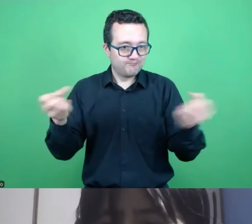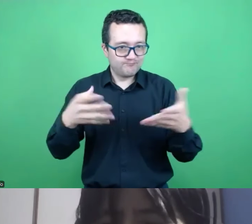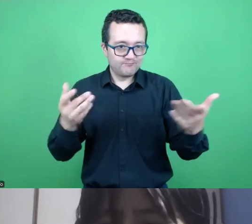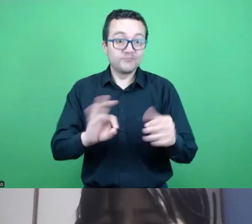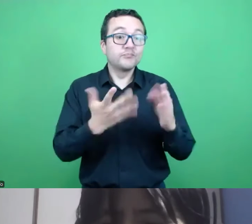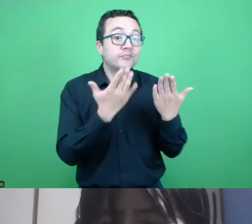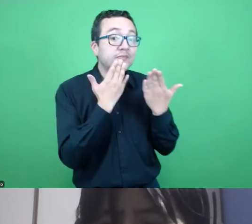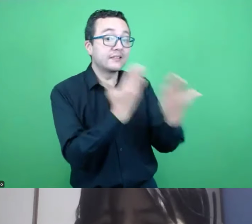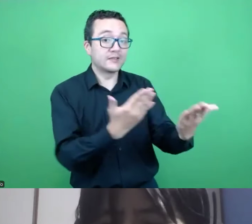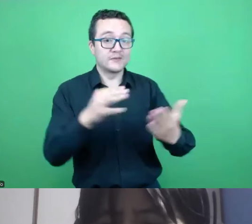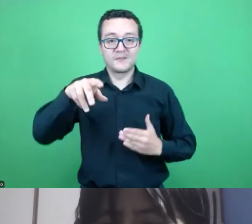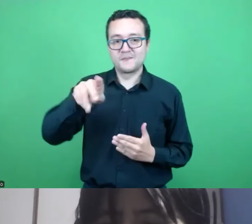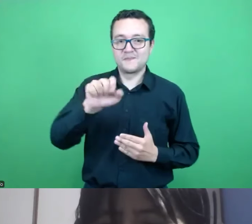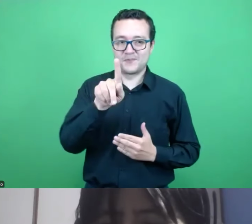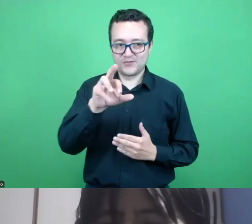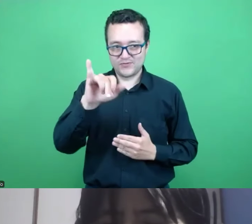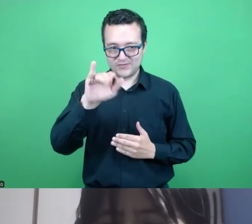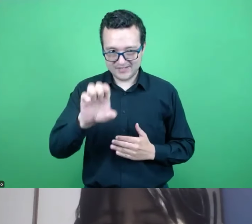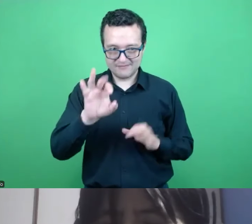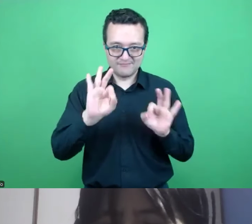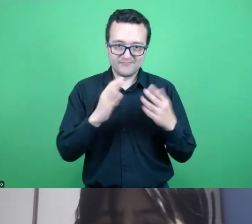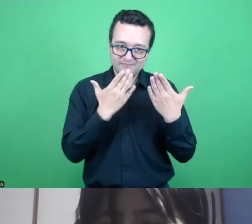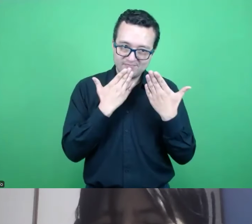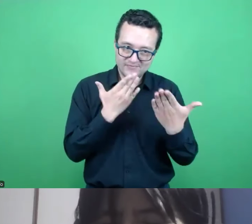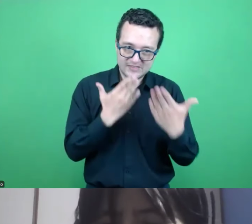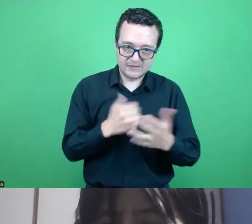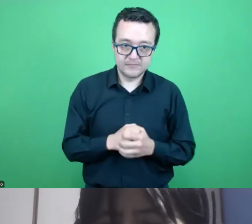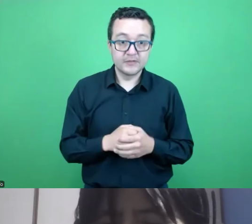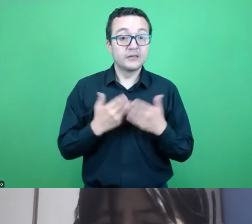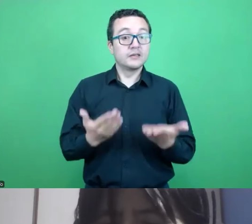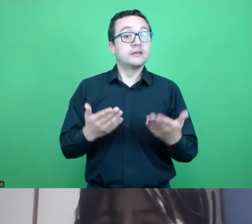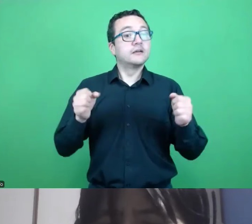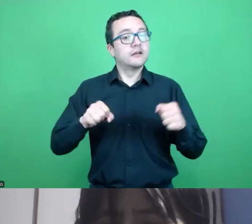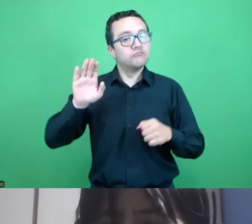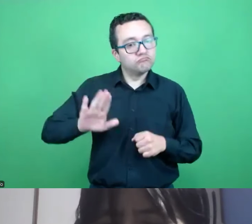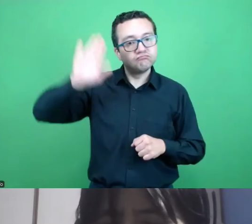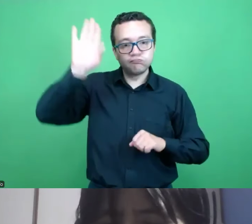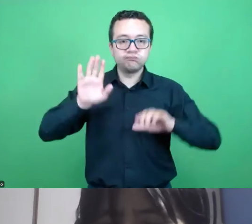feel free to raise your hand. Fatum, go ahead, and then we'll move to the second